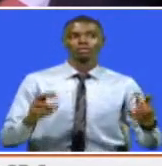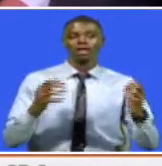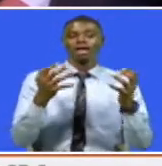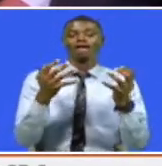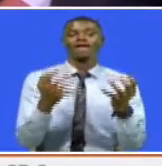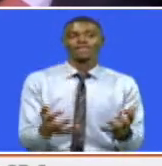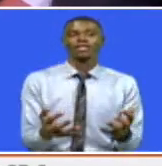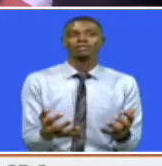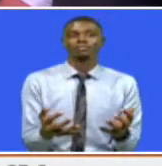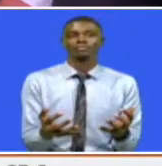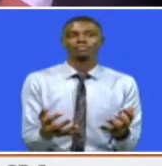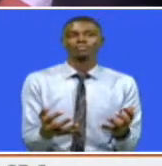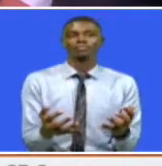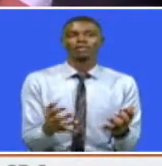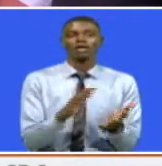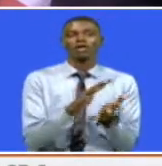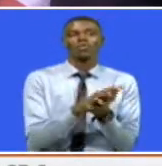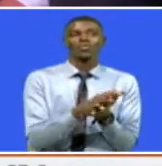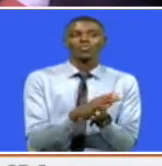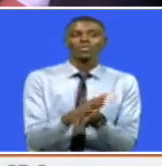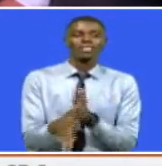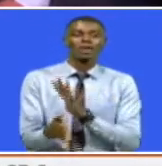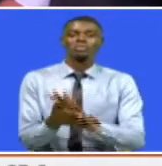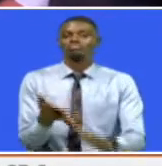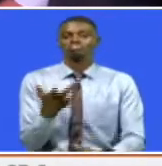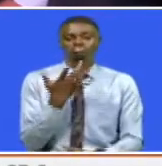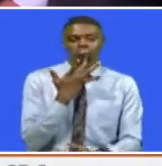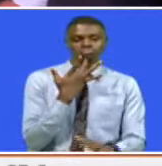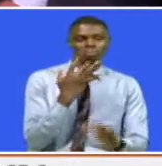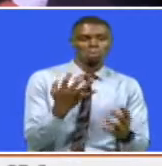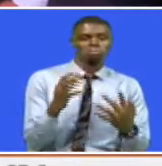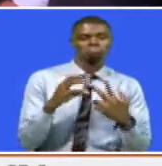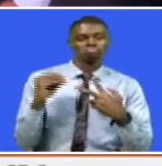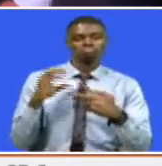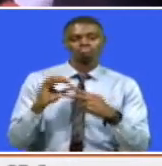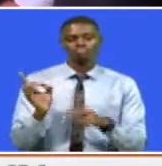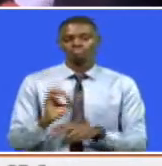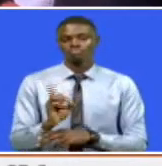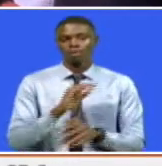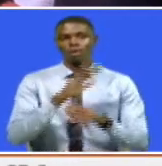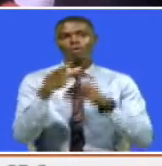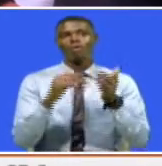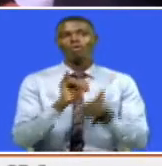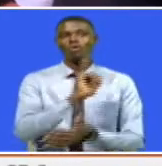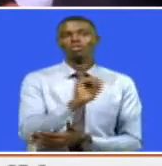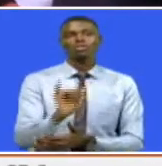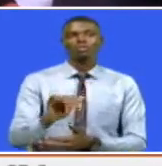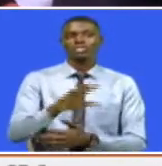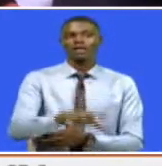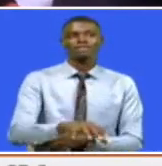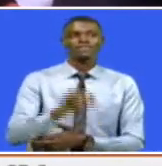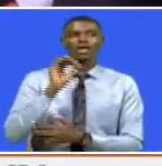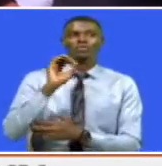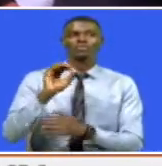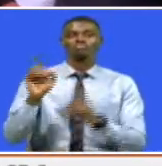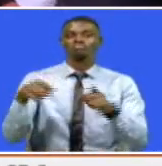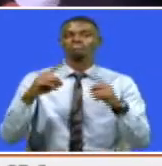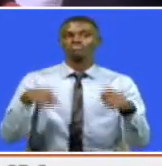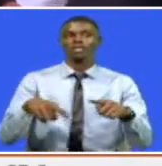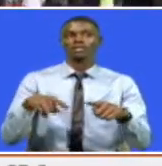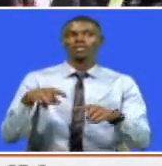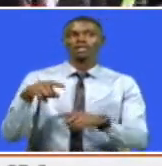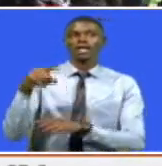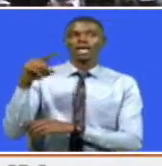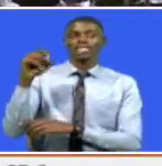heavily and without exceptions all those found flouting our traffic